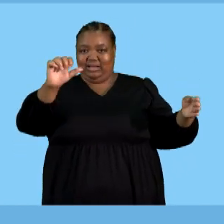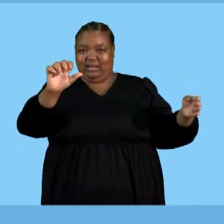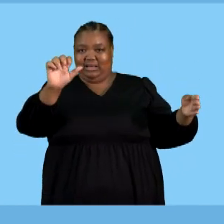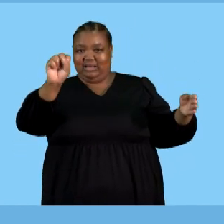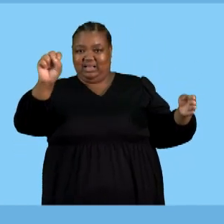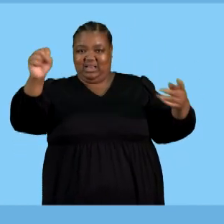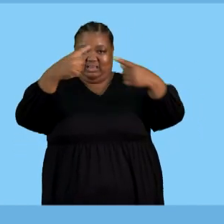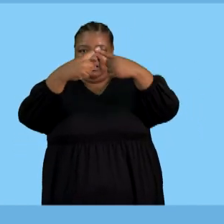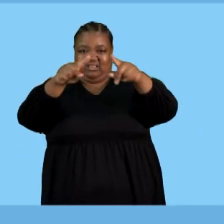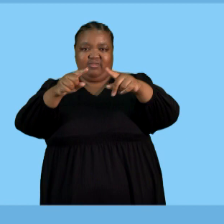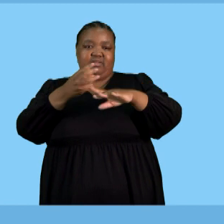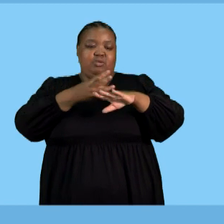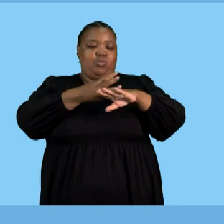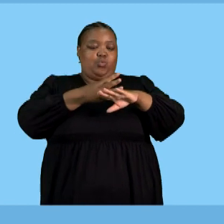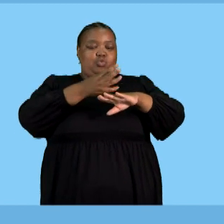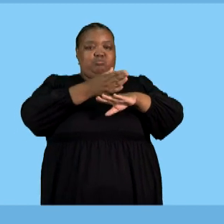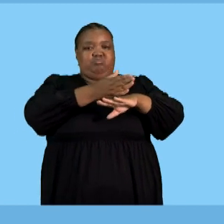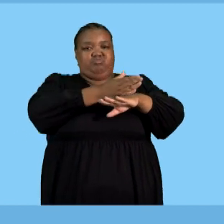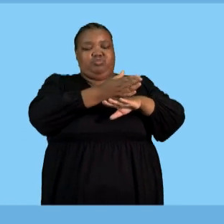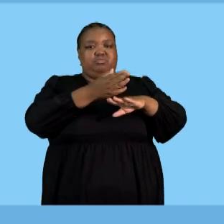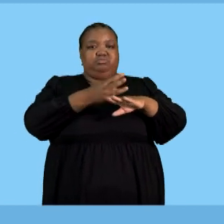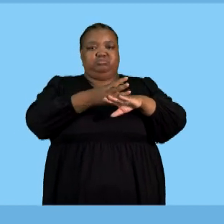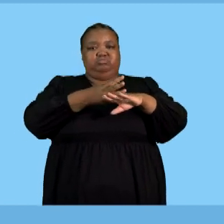not a glass table, we can think of a wooden table.